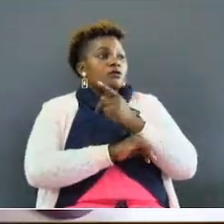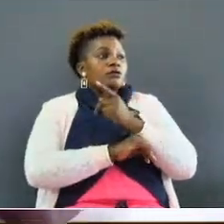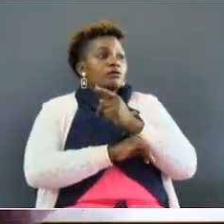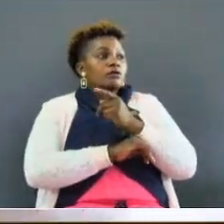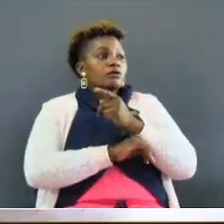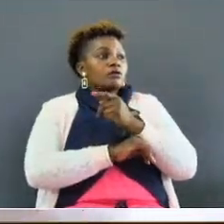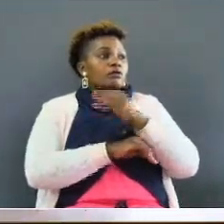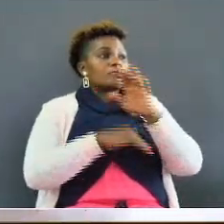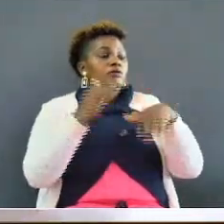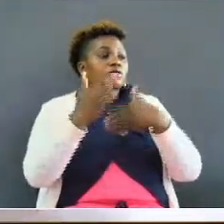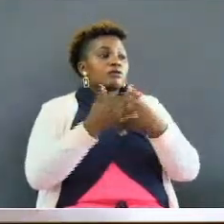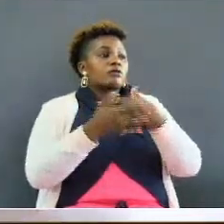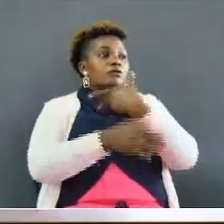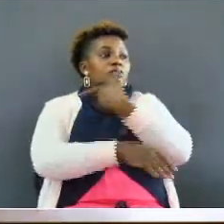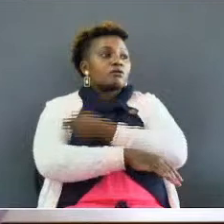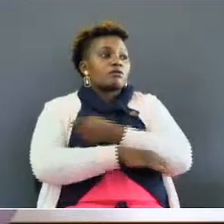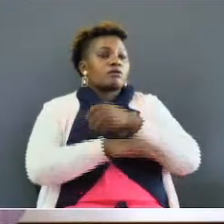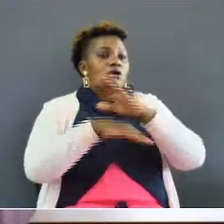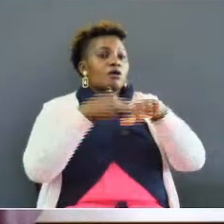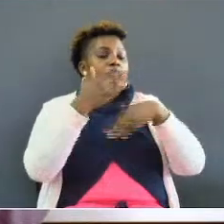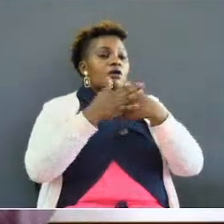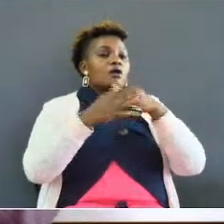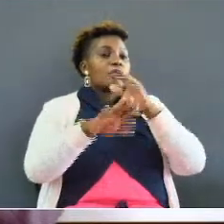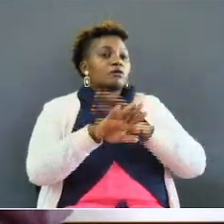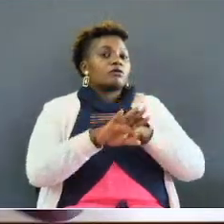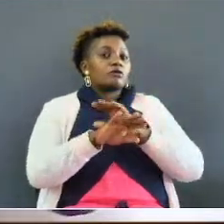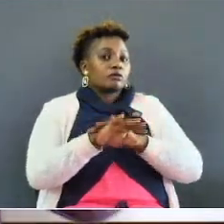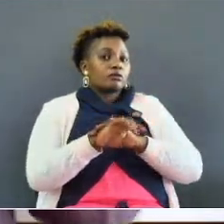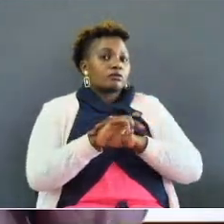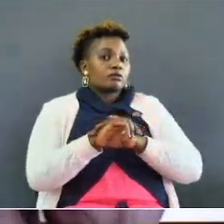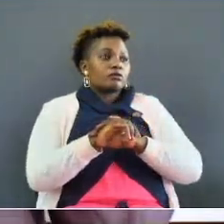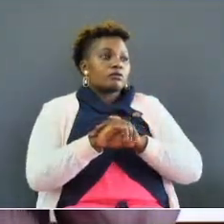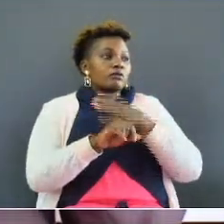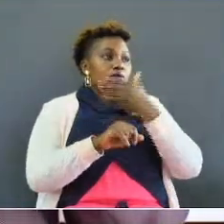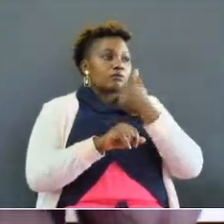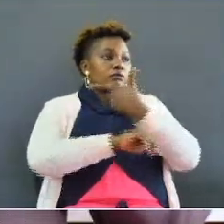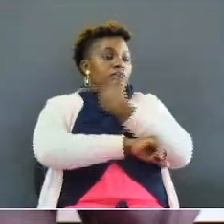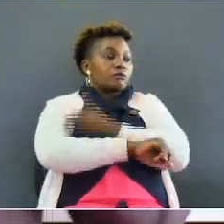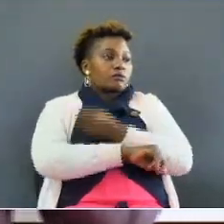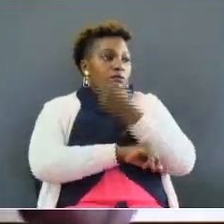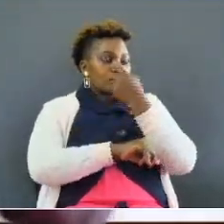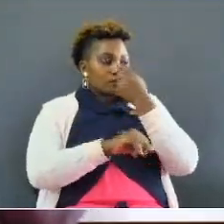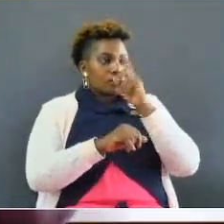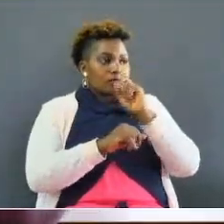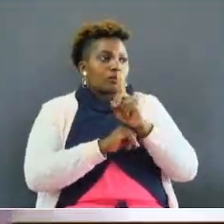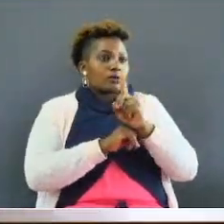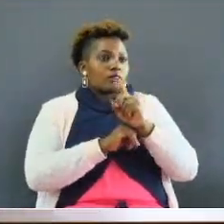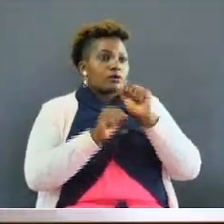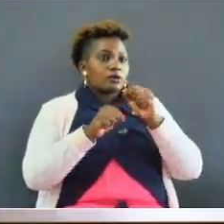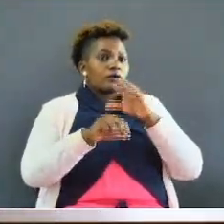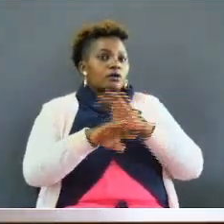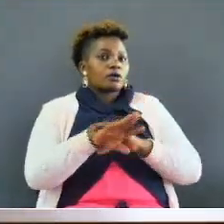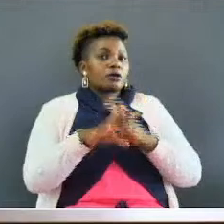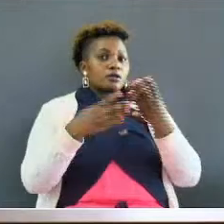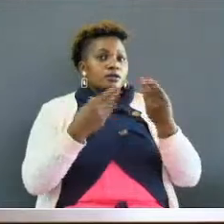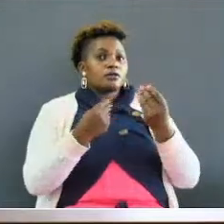that all vaccines are good. And the best vaccine is the one that you can get